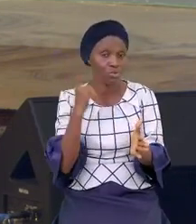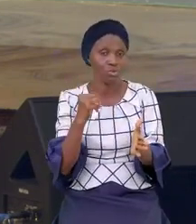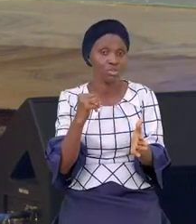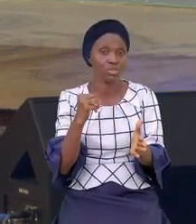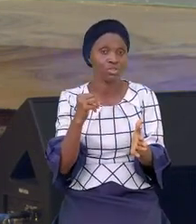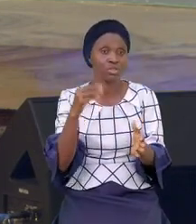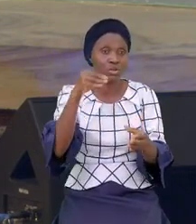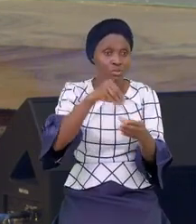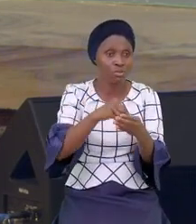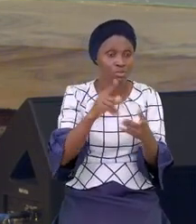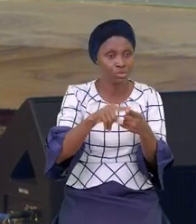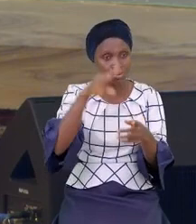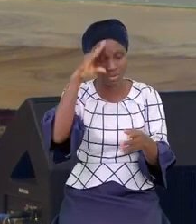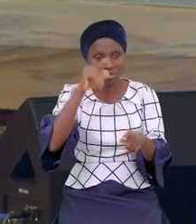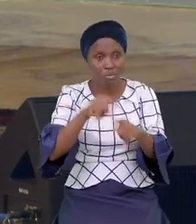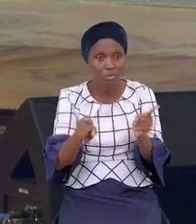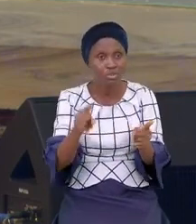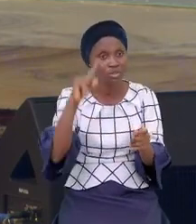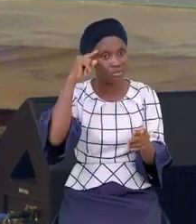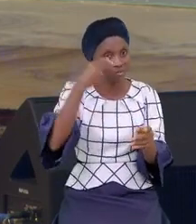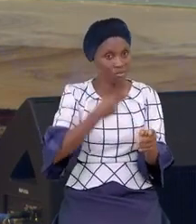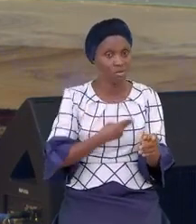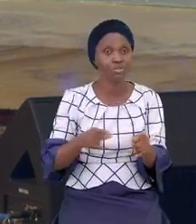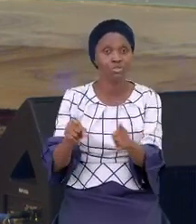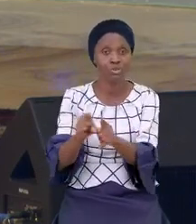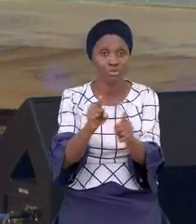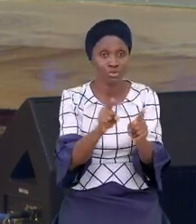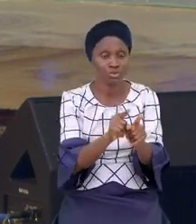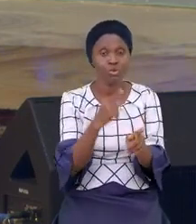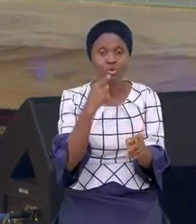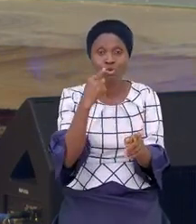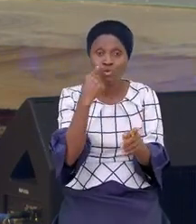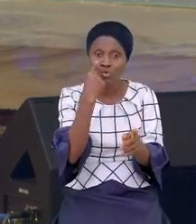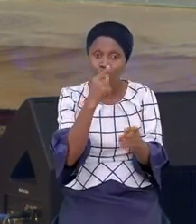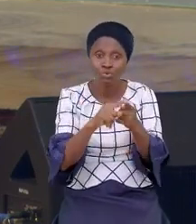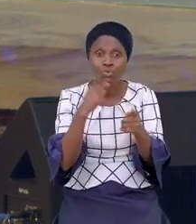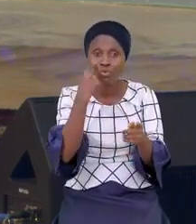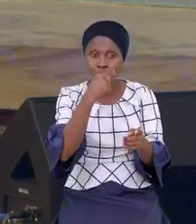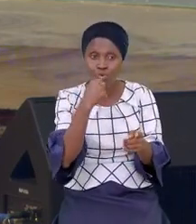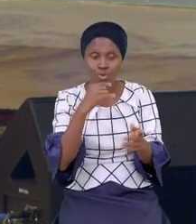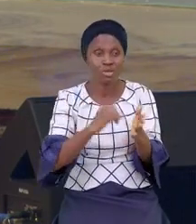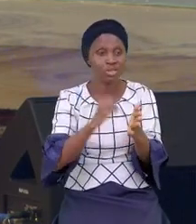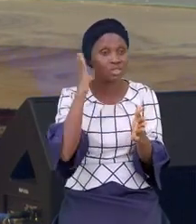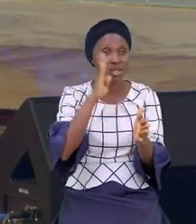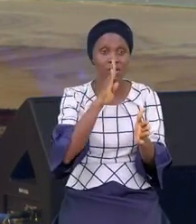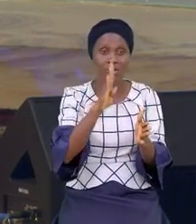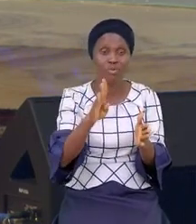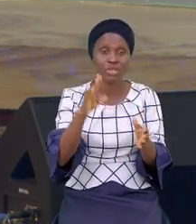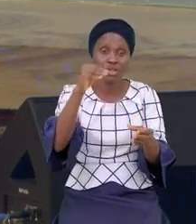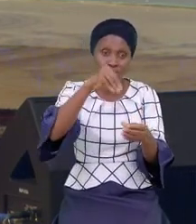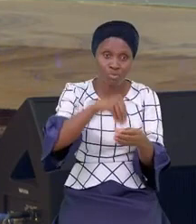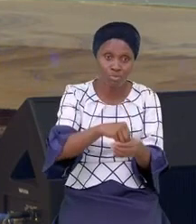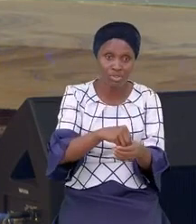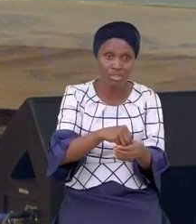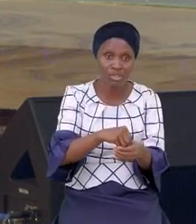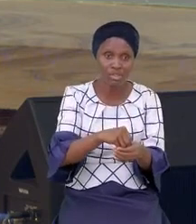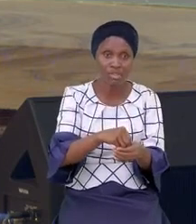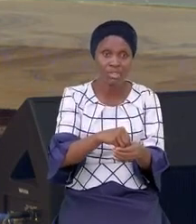him, but for us also, to whom it shall be